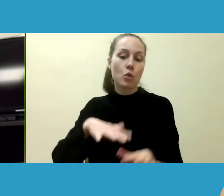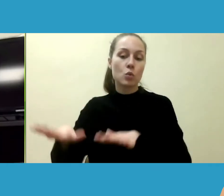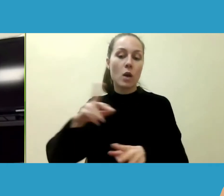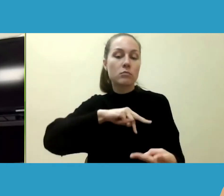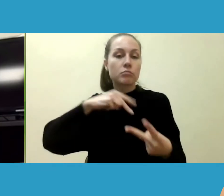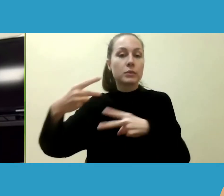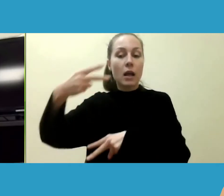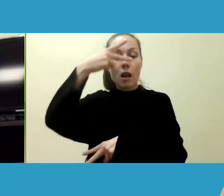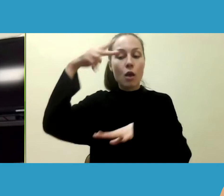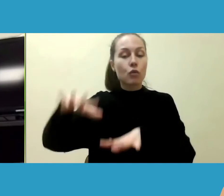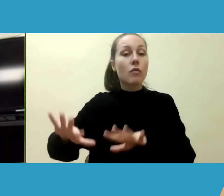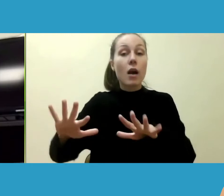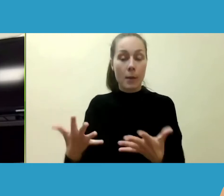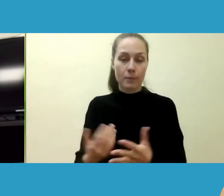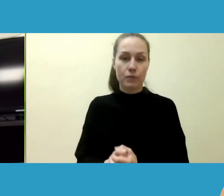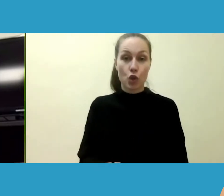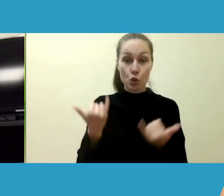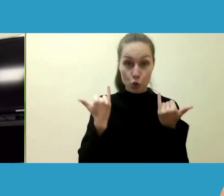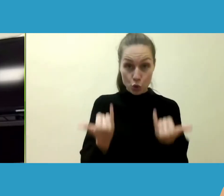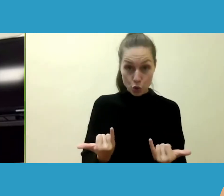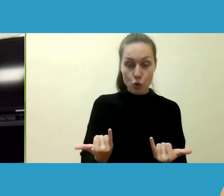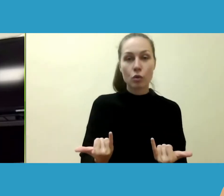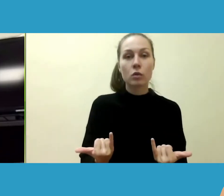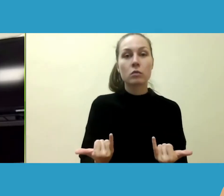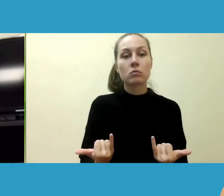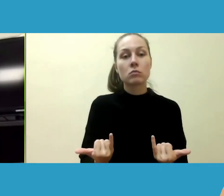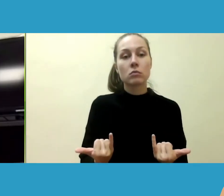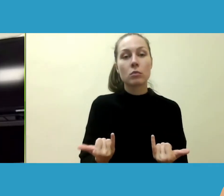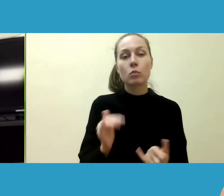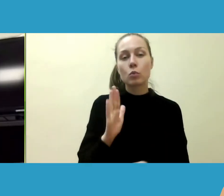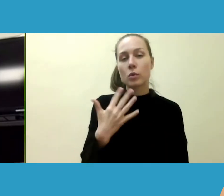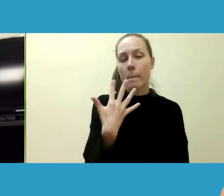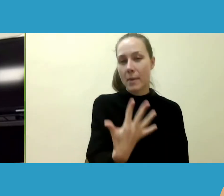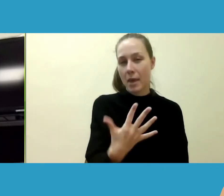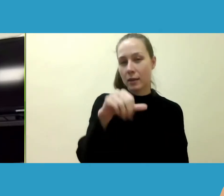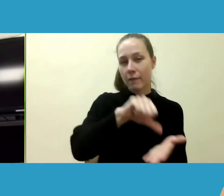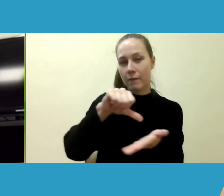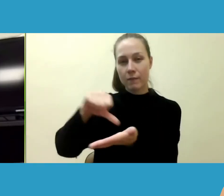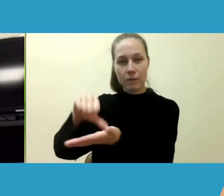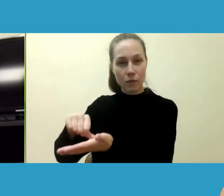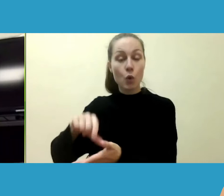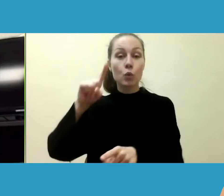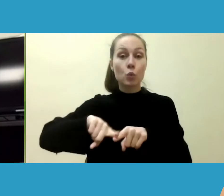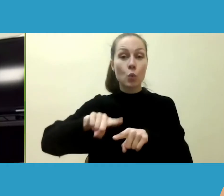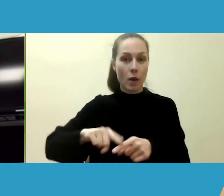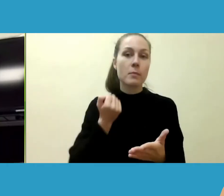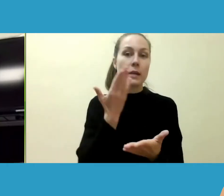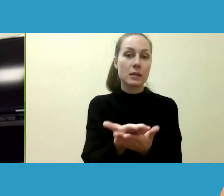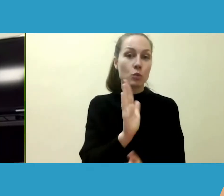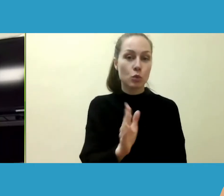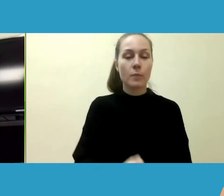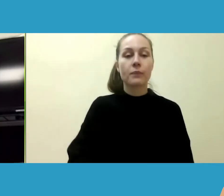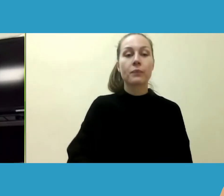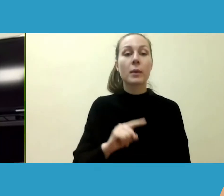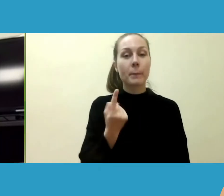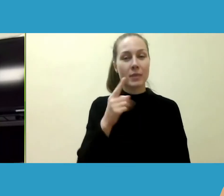and whether the situation with regard to the hate speech and hate crime changes. Today we're going to have 5 panelists.